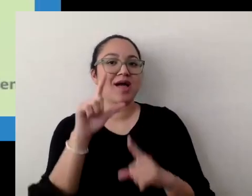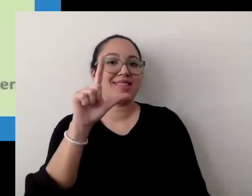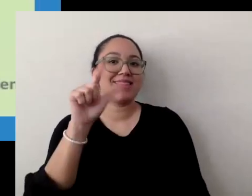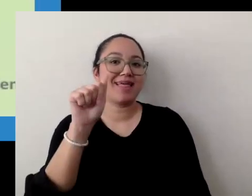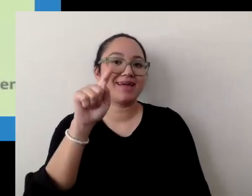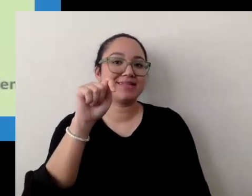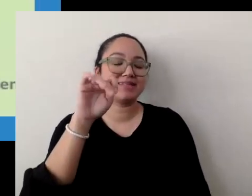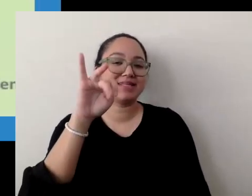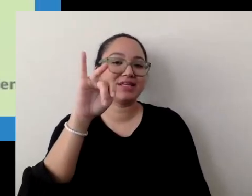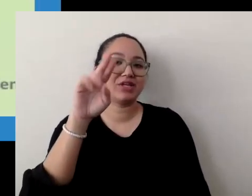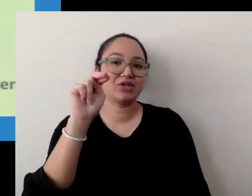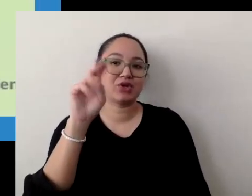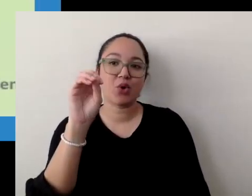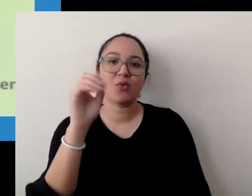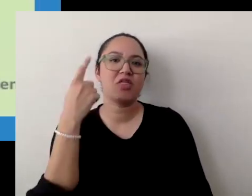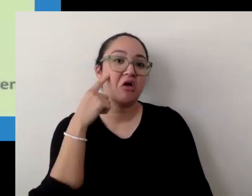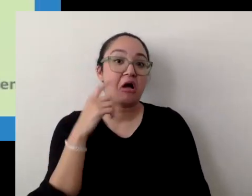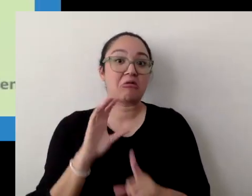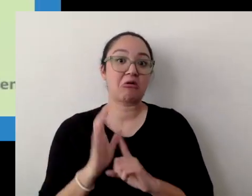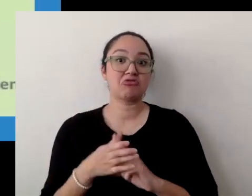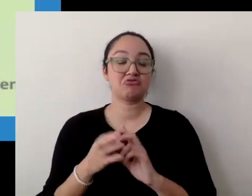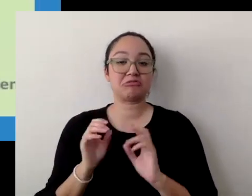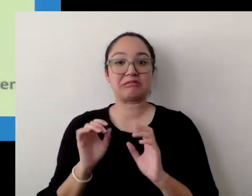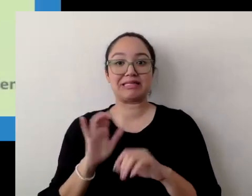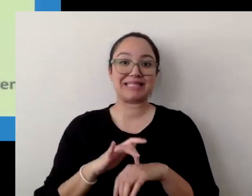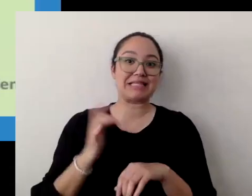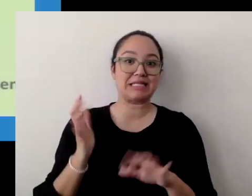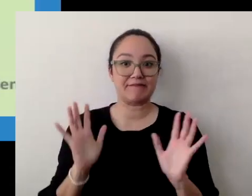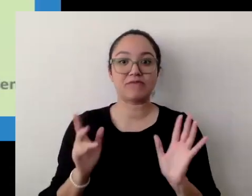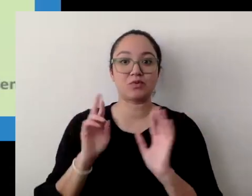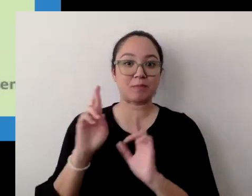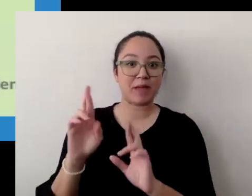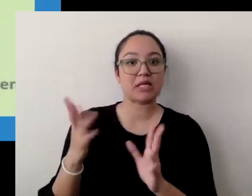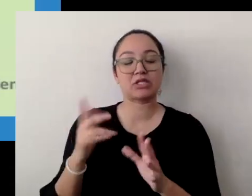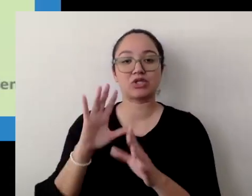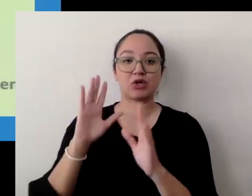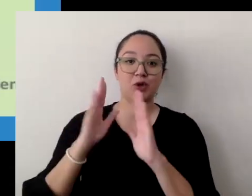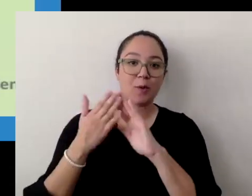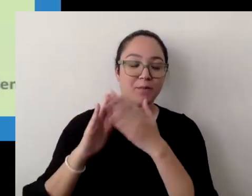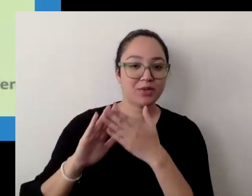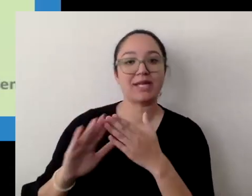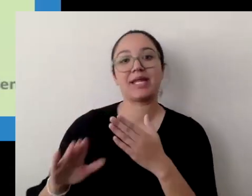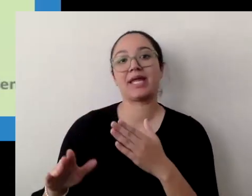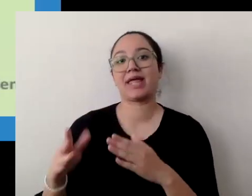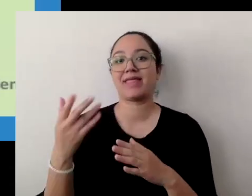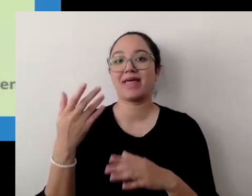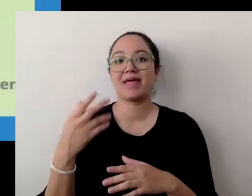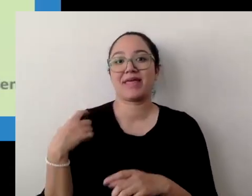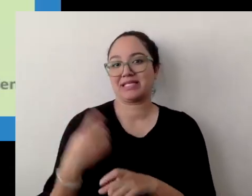Latino because they thought it was being culturally sensitive to the Latin American community or the Hispanic